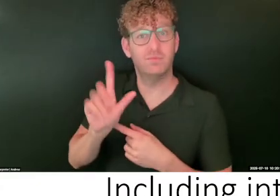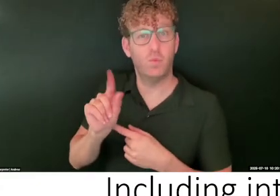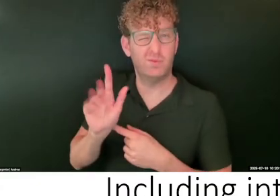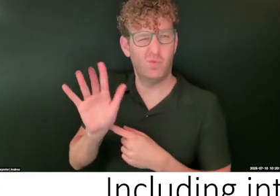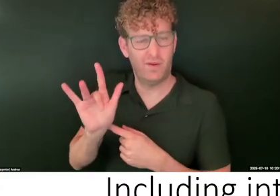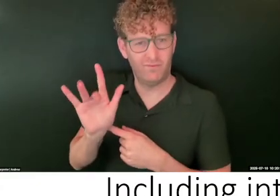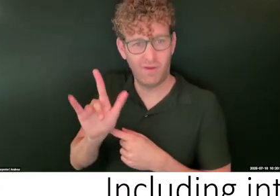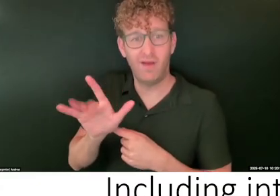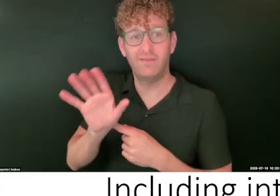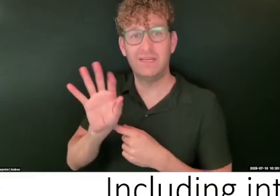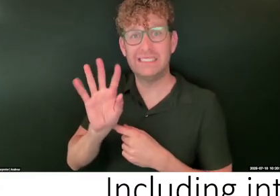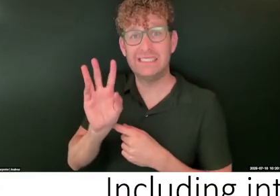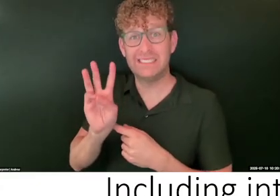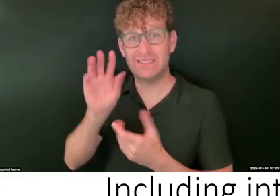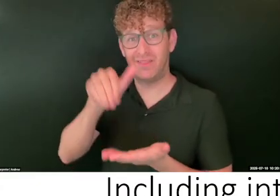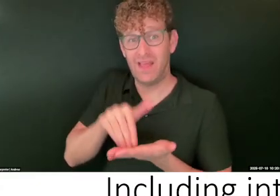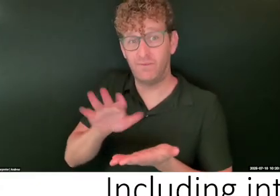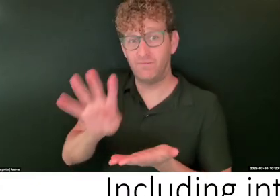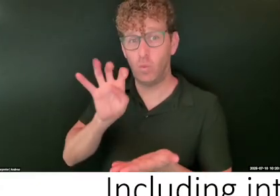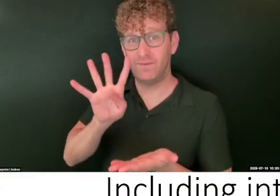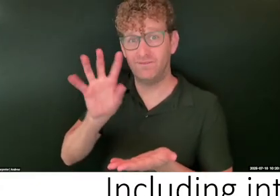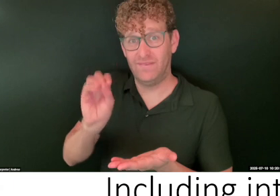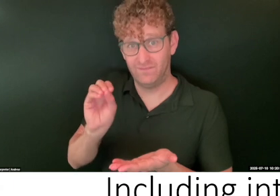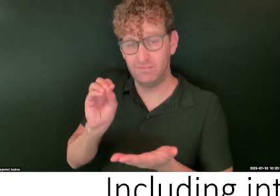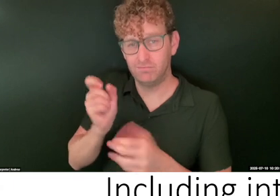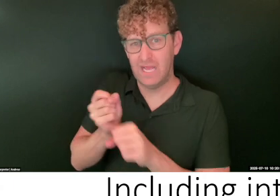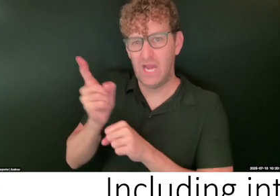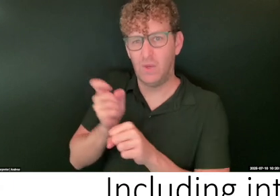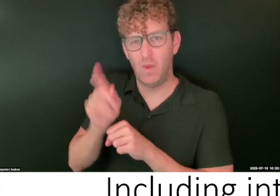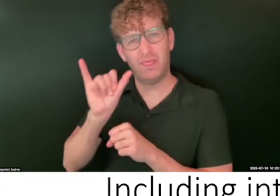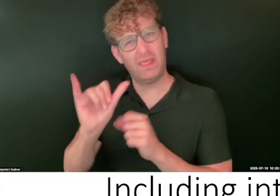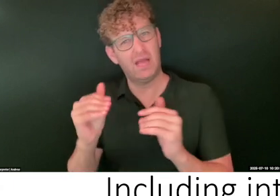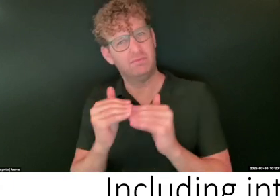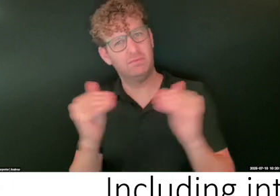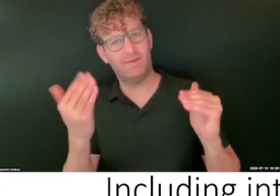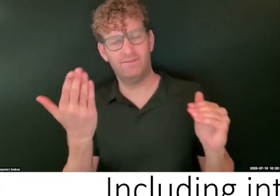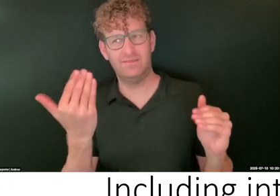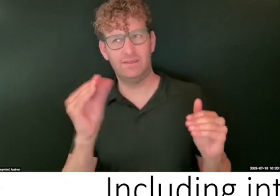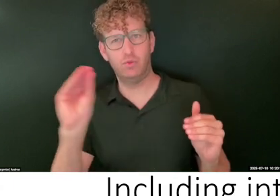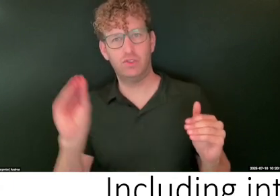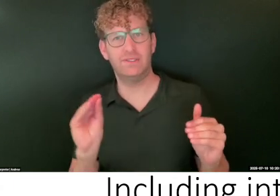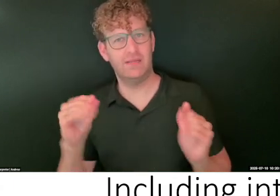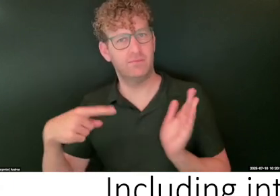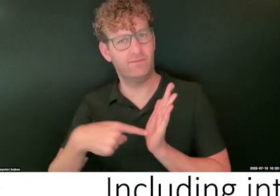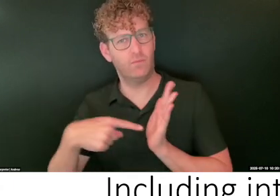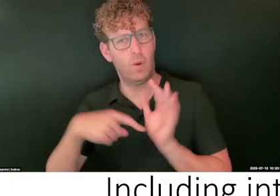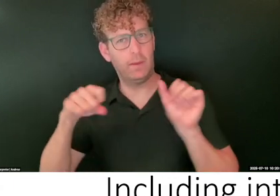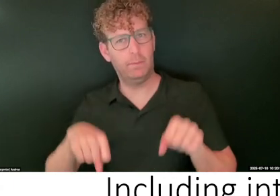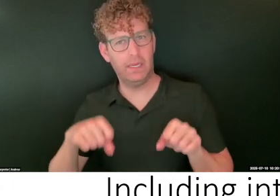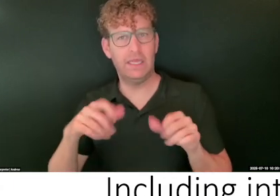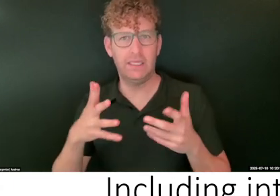annually. And that equates, that 15% affordability threshold equates to $603 per month on a